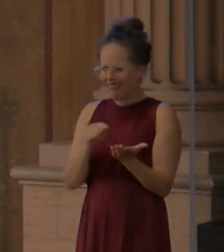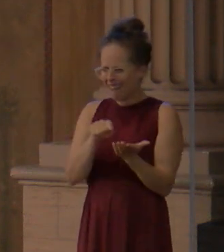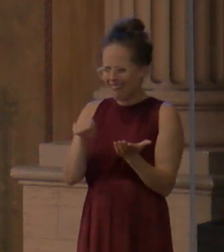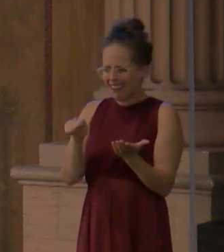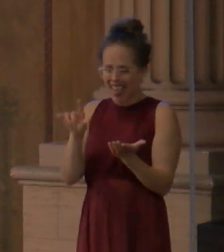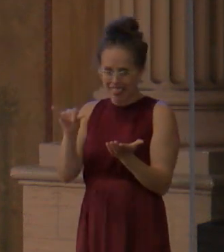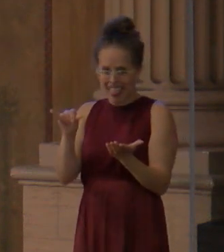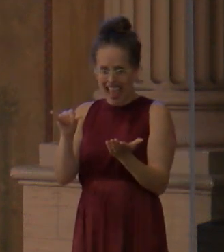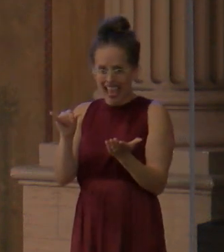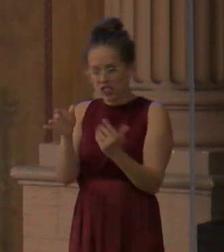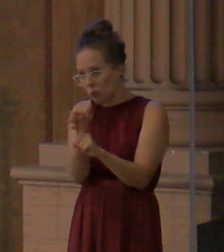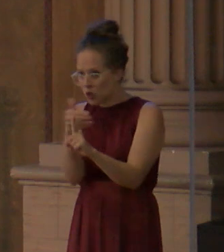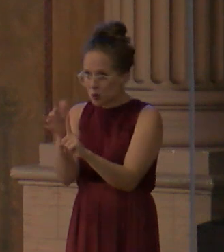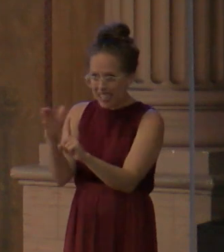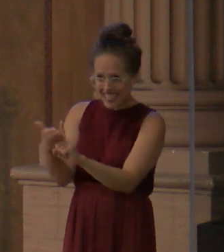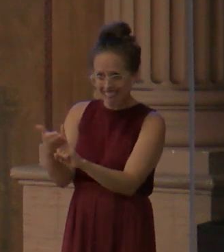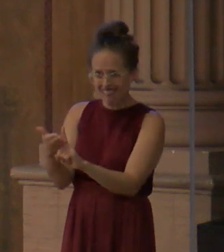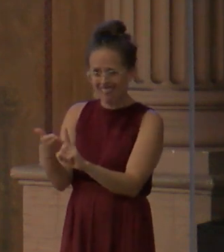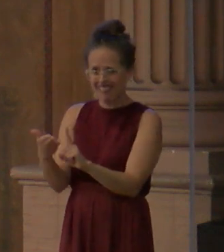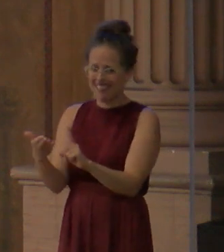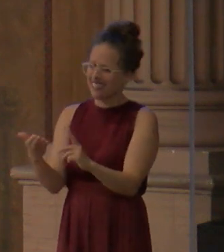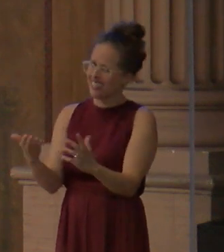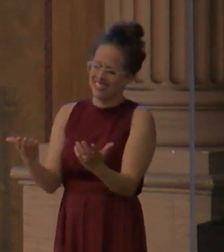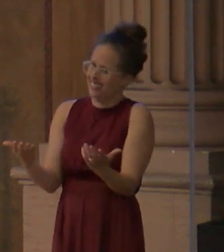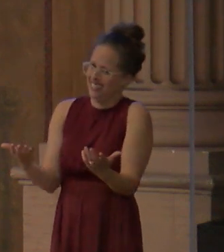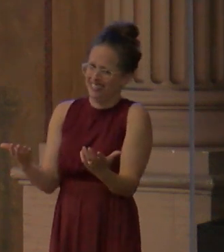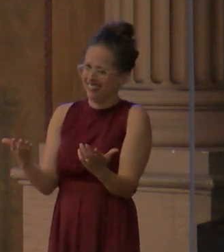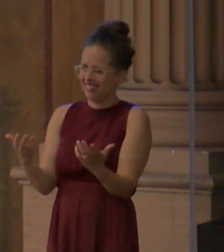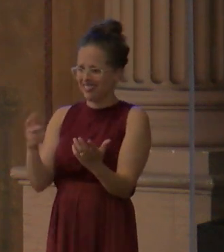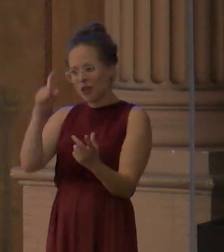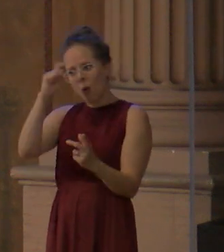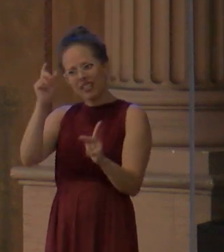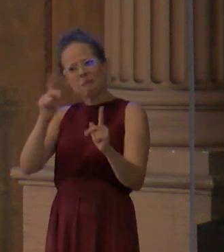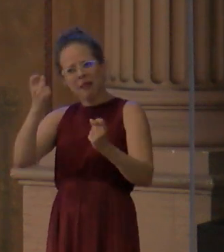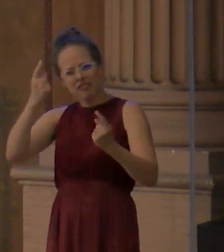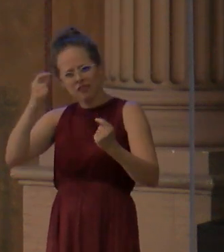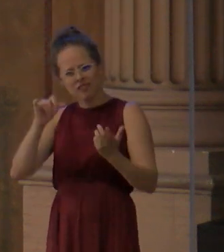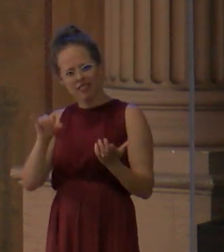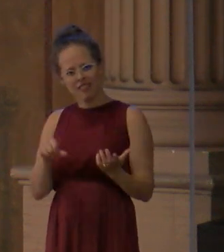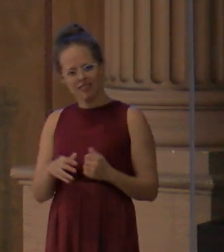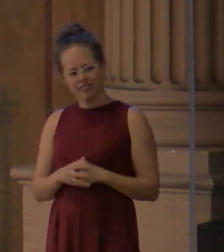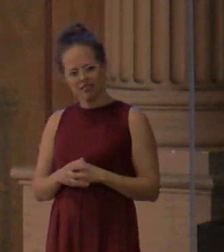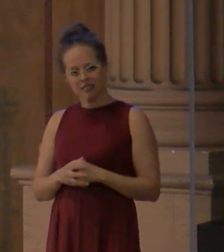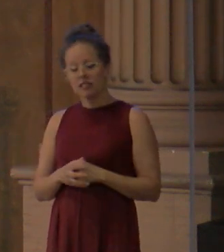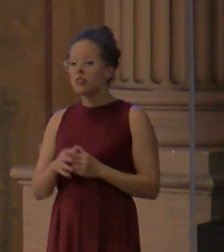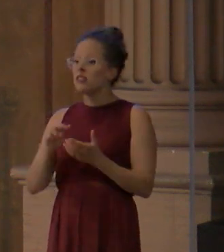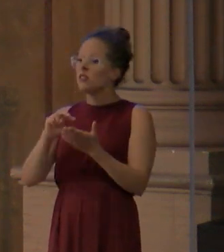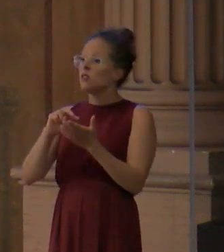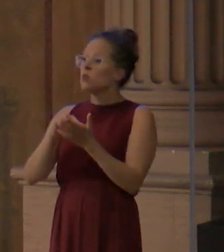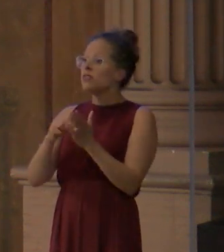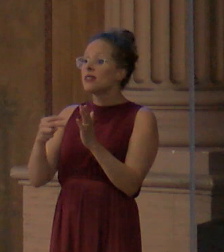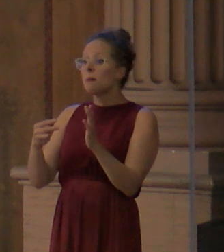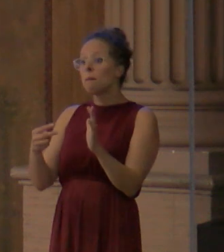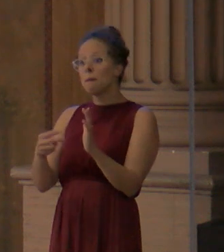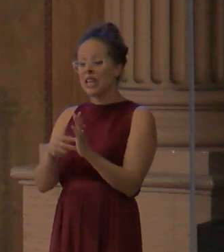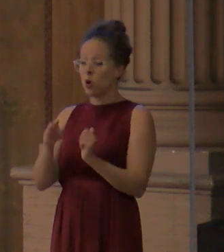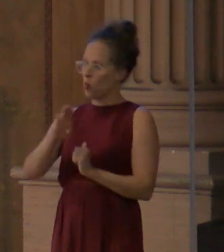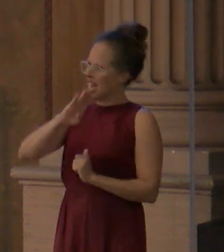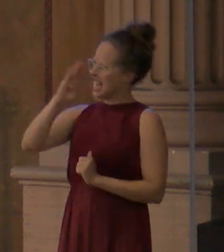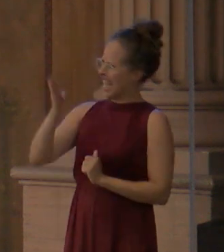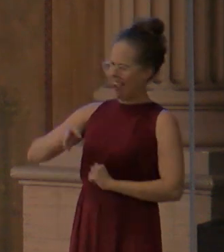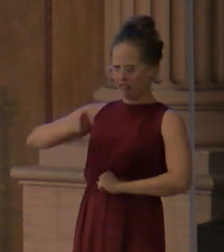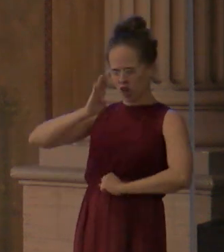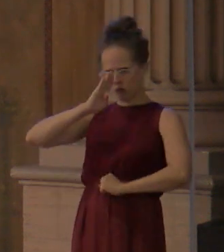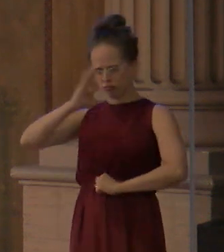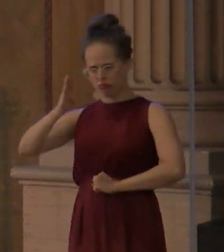Like, that's not persuasive. And the wise understand that. Now, this doesn't mean we don't speak sometimes in very firm ways in